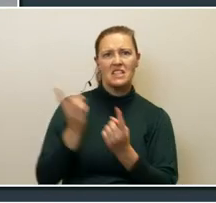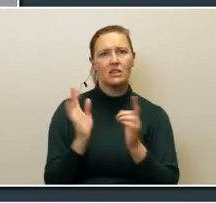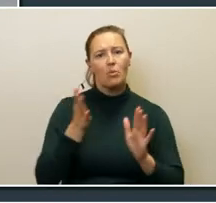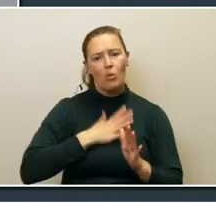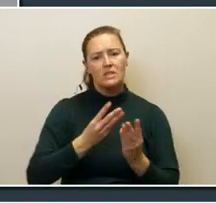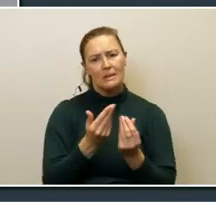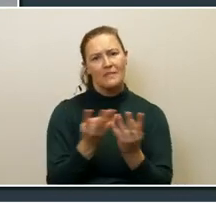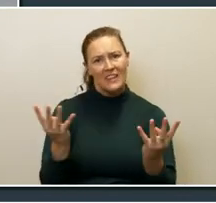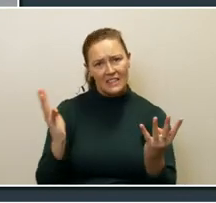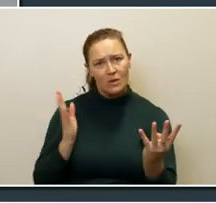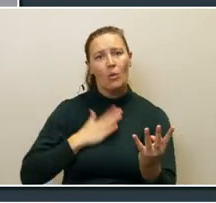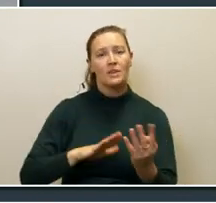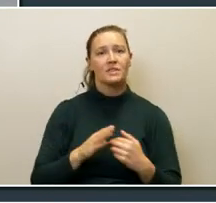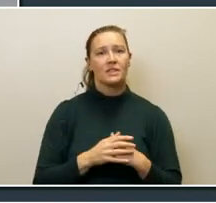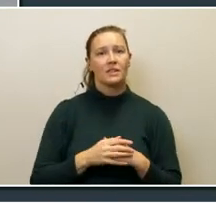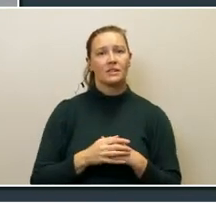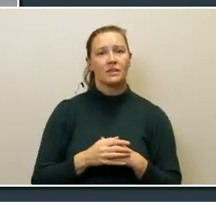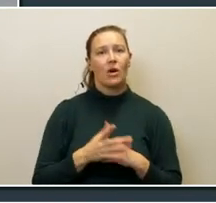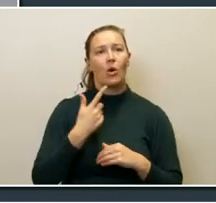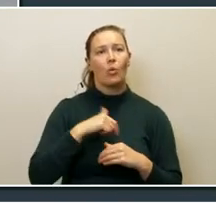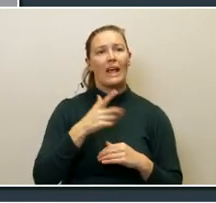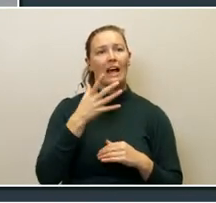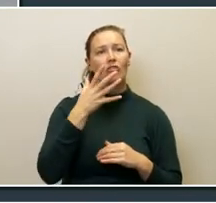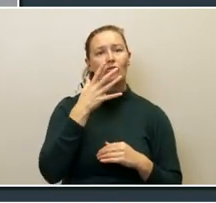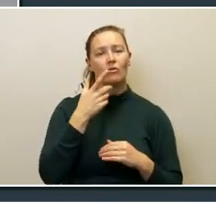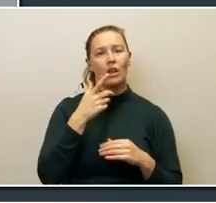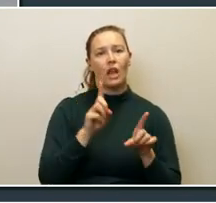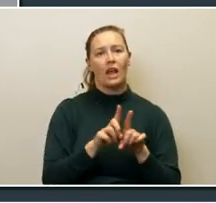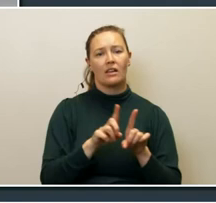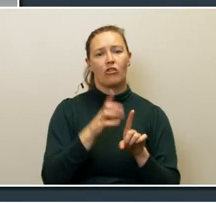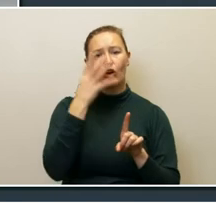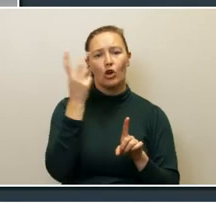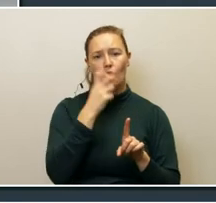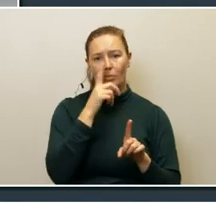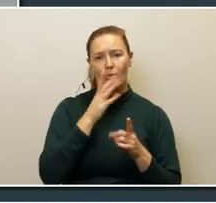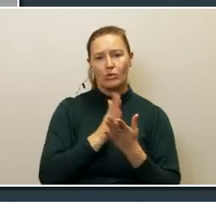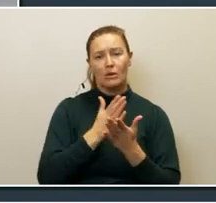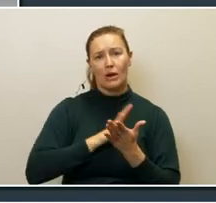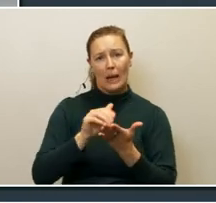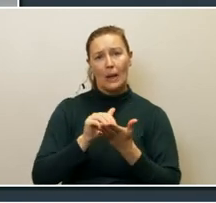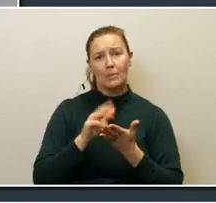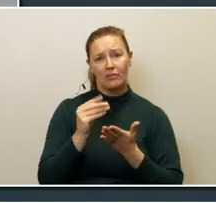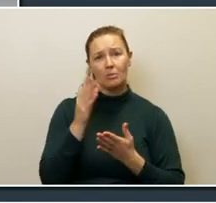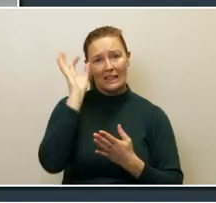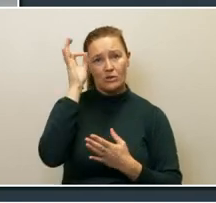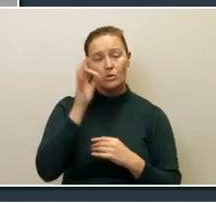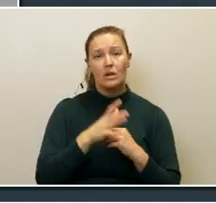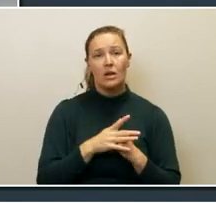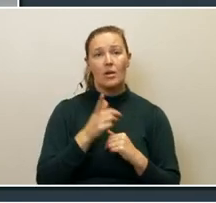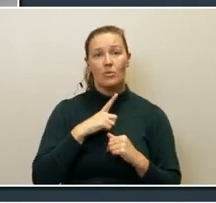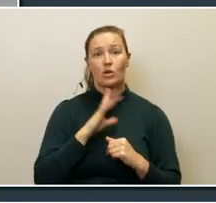but we would like, we're the forgotten old, we would like some help, please, from you guys,